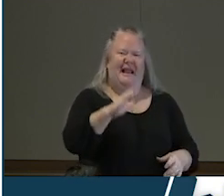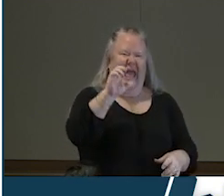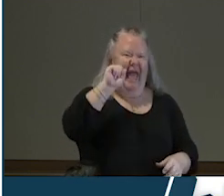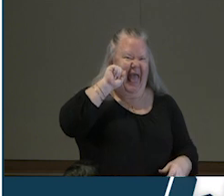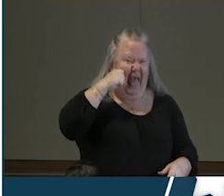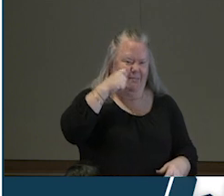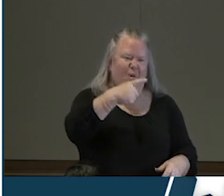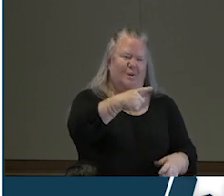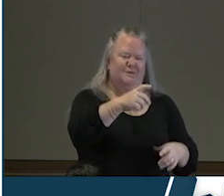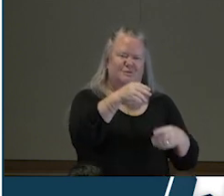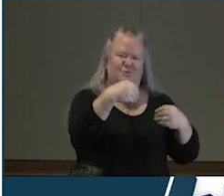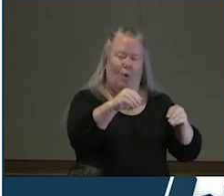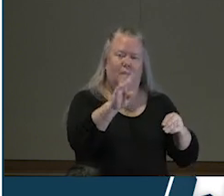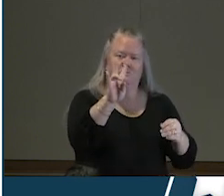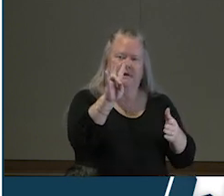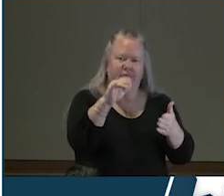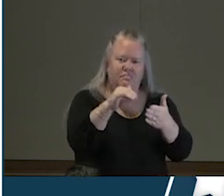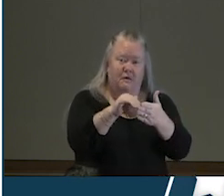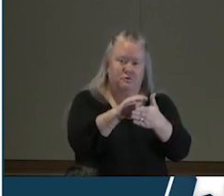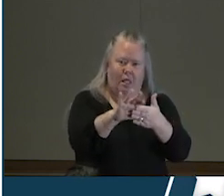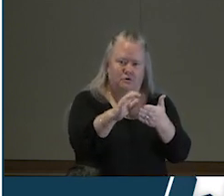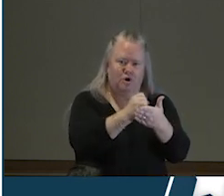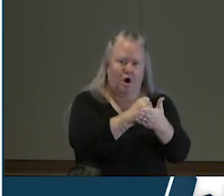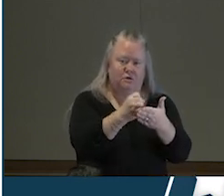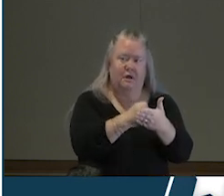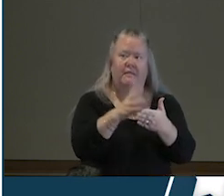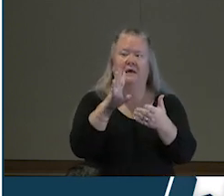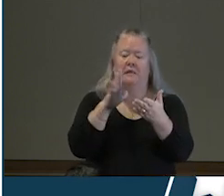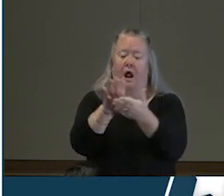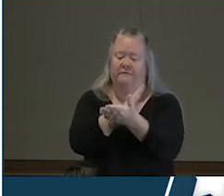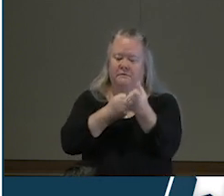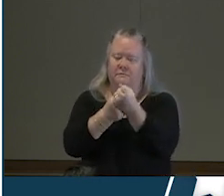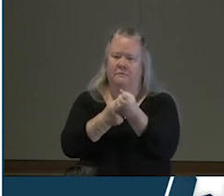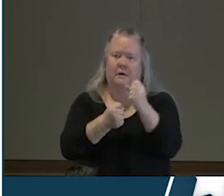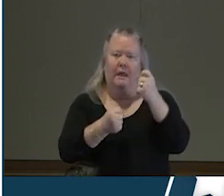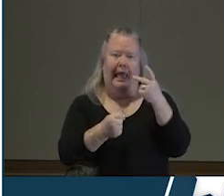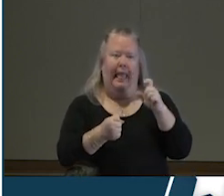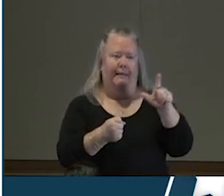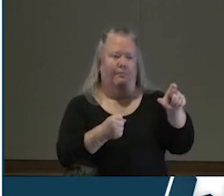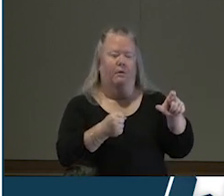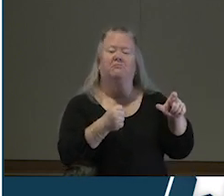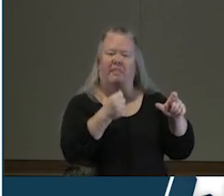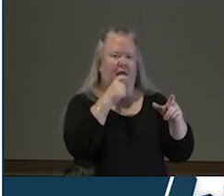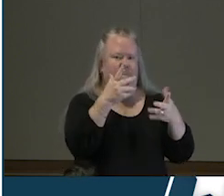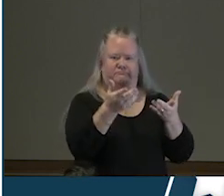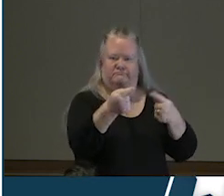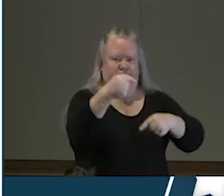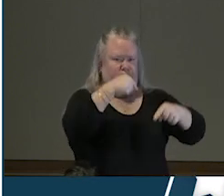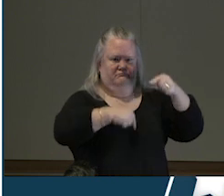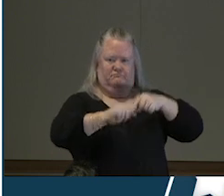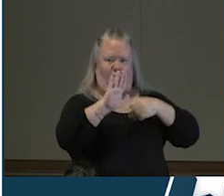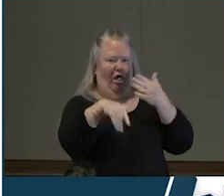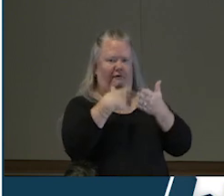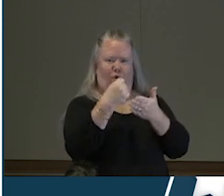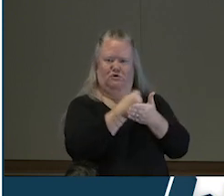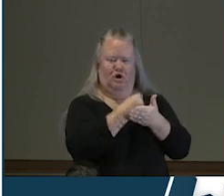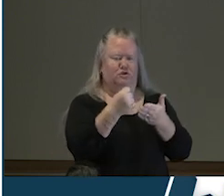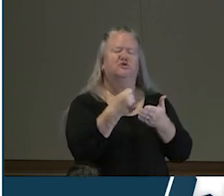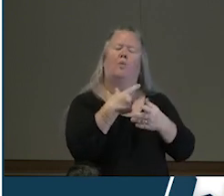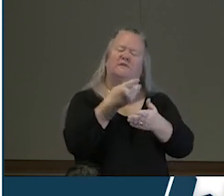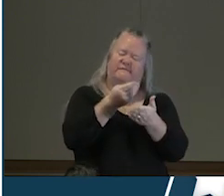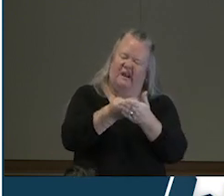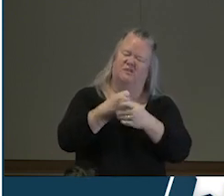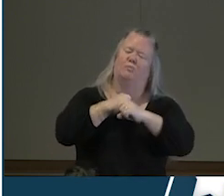day, $7,000 of charges. They sent in their advocacy documents. Apple undid all the charges. Right? So it's financial